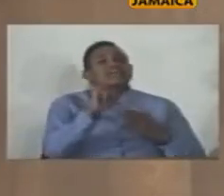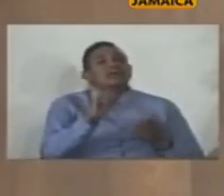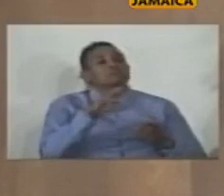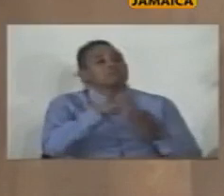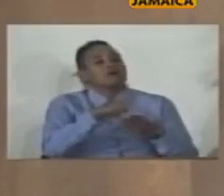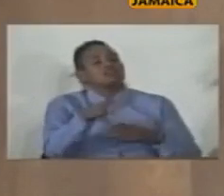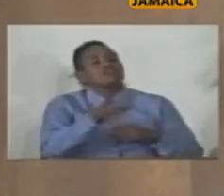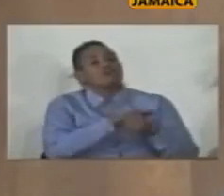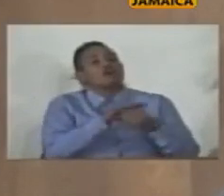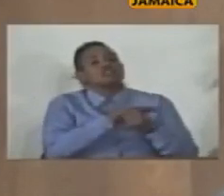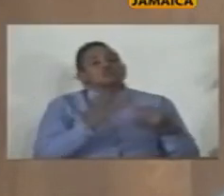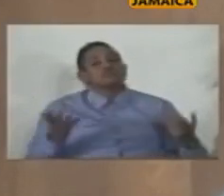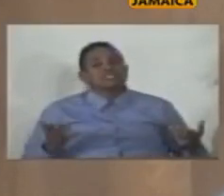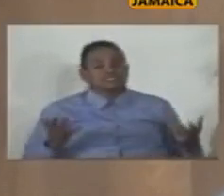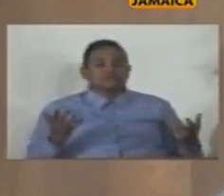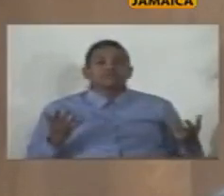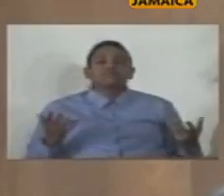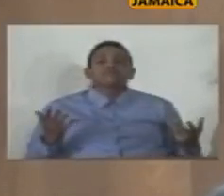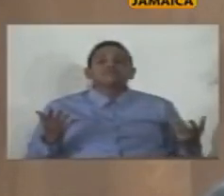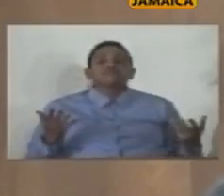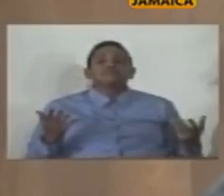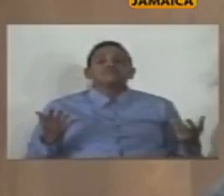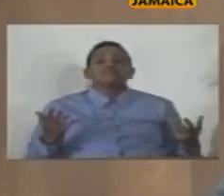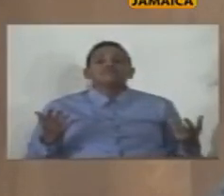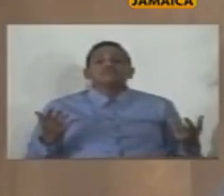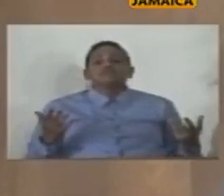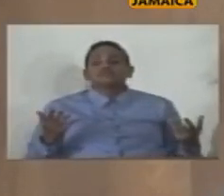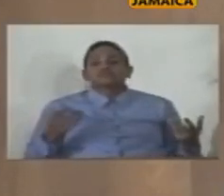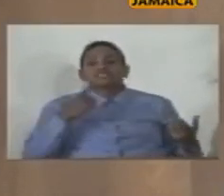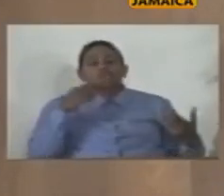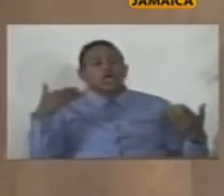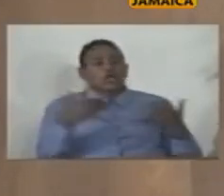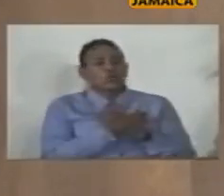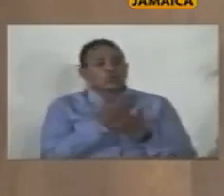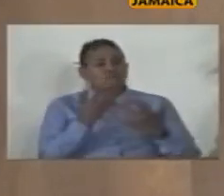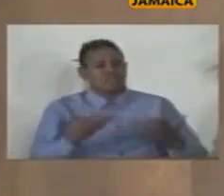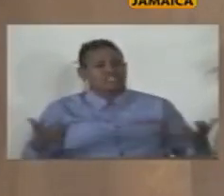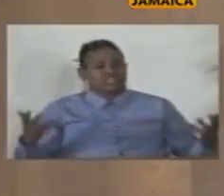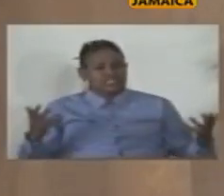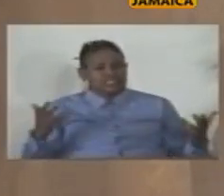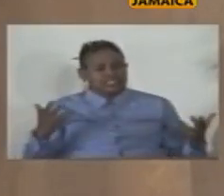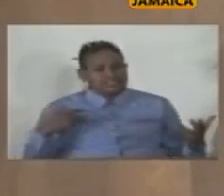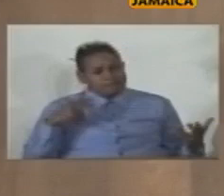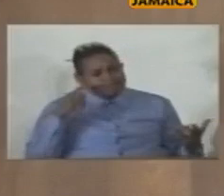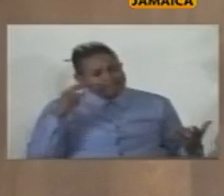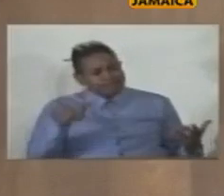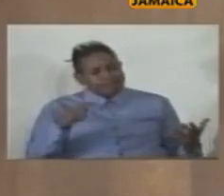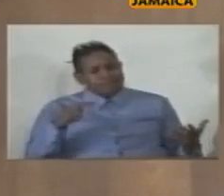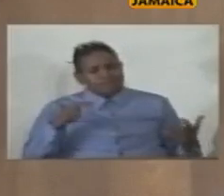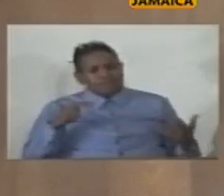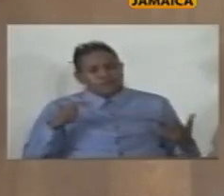constituency. Mr. Speaker, there is a brand new facility which has been